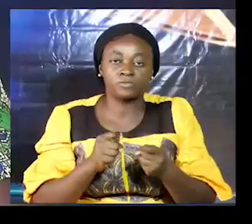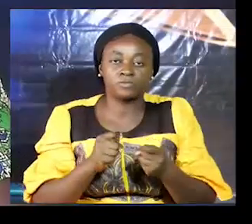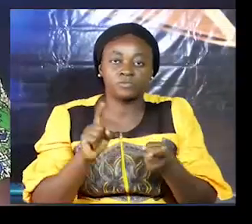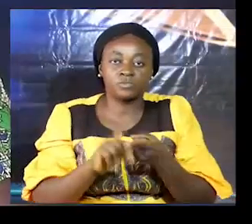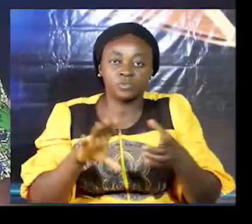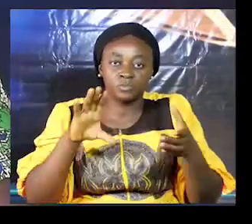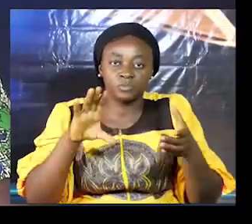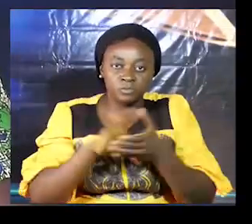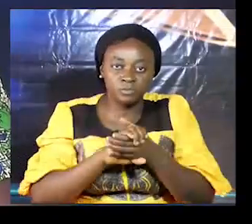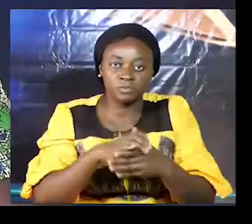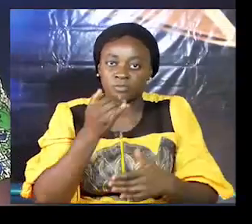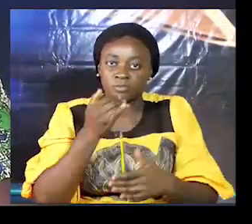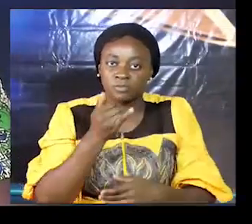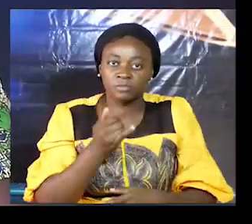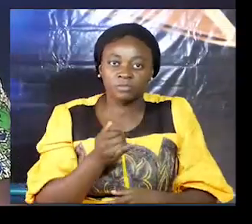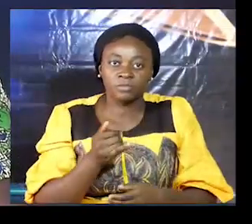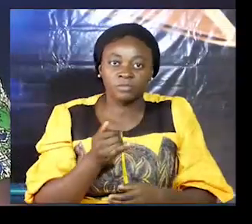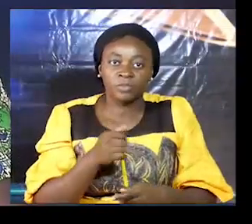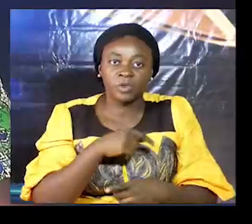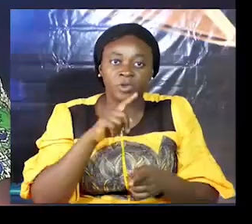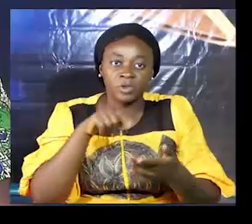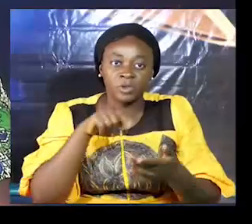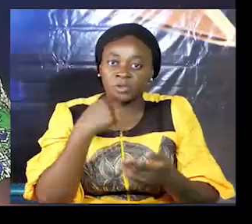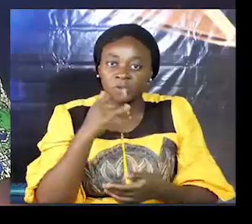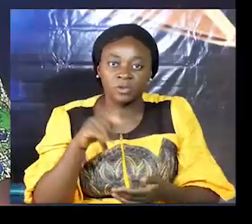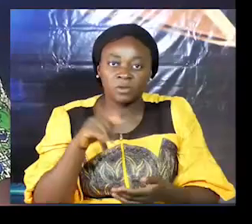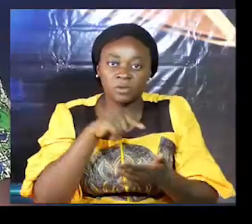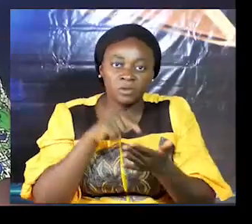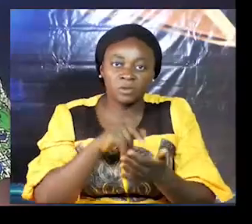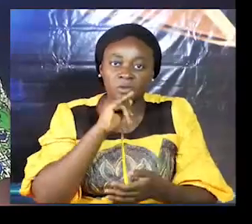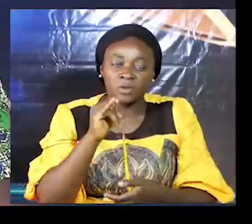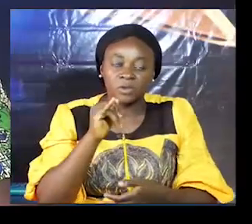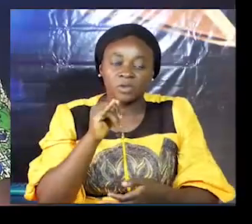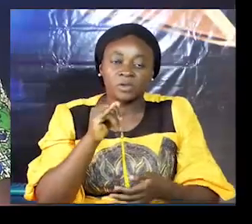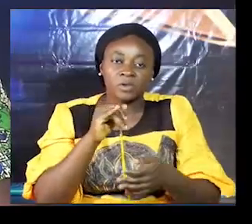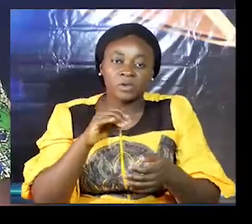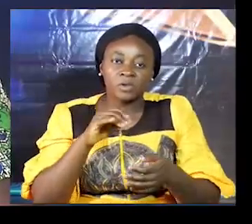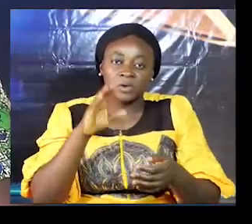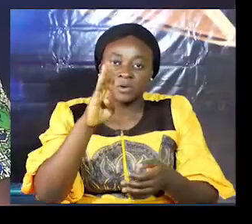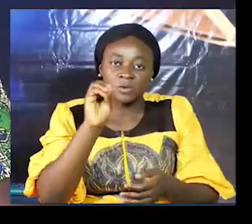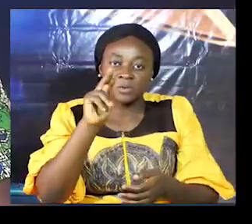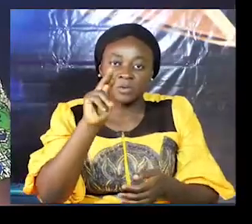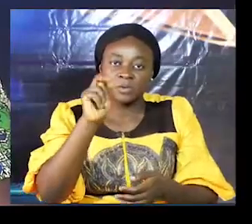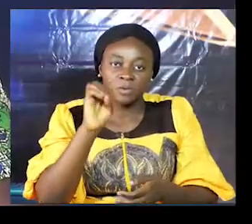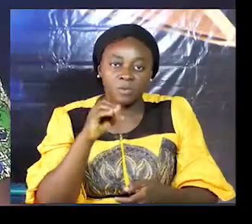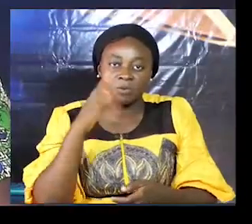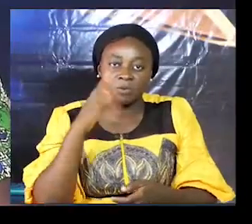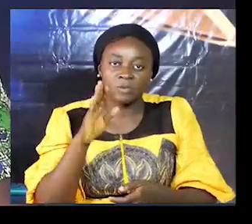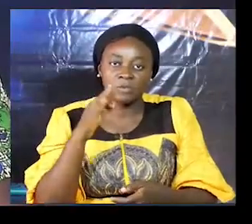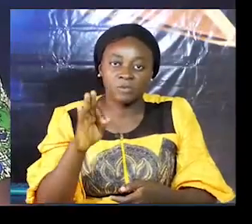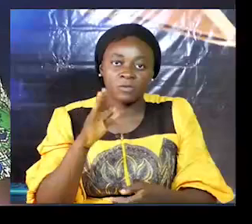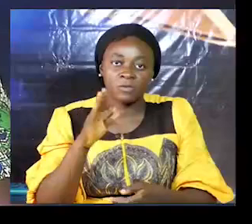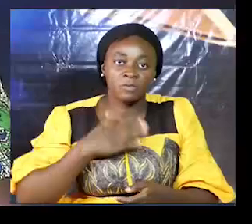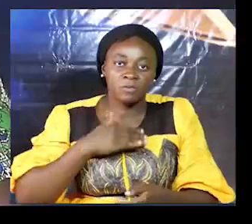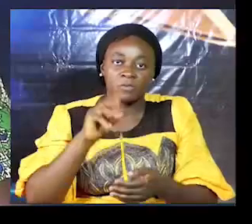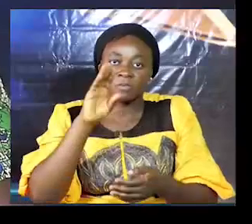bone, this is the flesh of my flesh. It must not be an assumption. And so one thing you must be sure of is to be sure